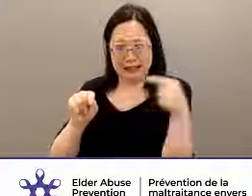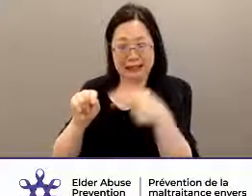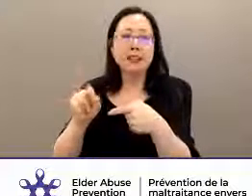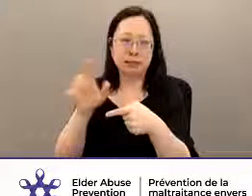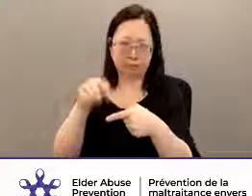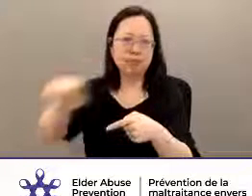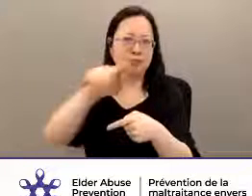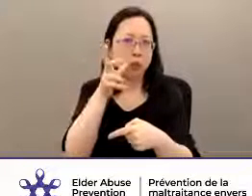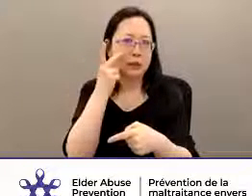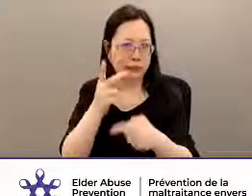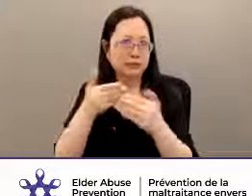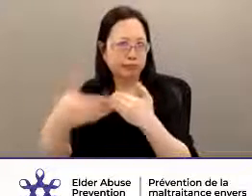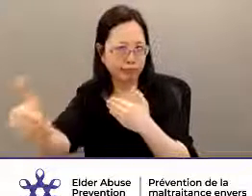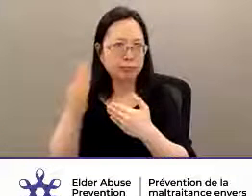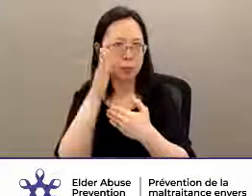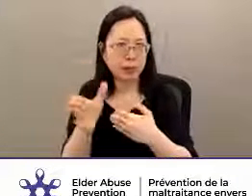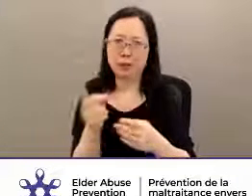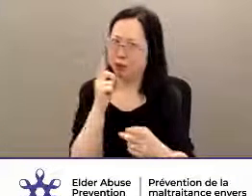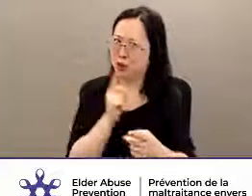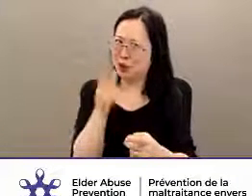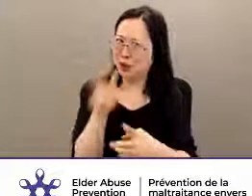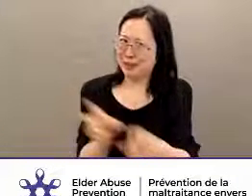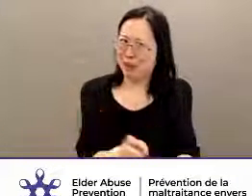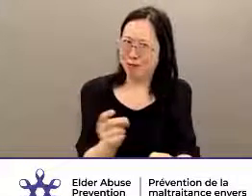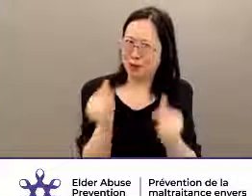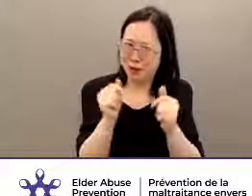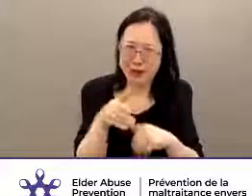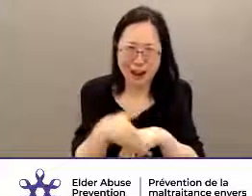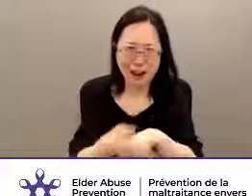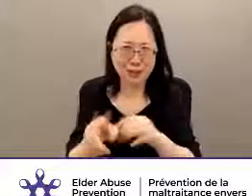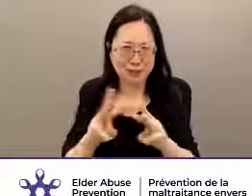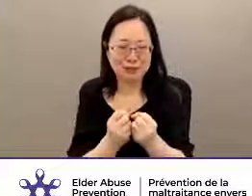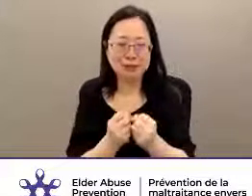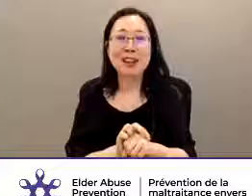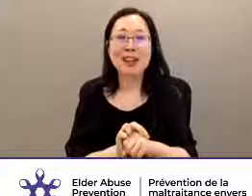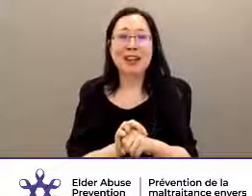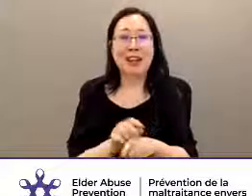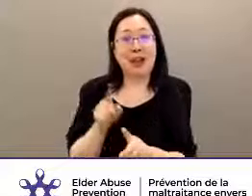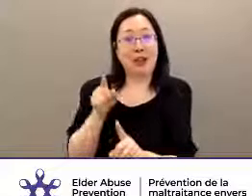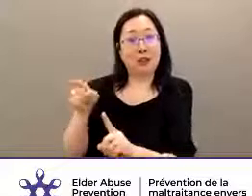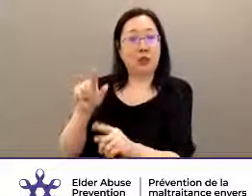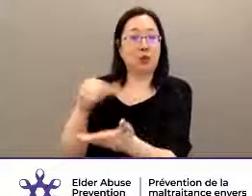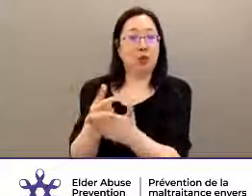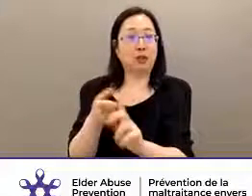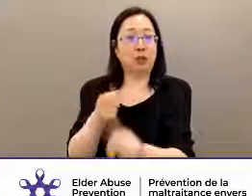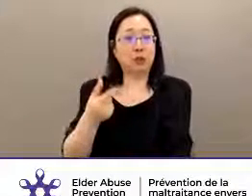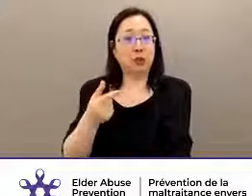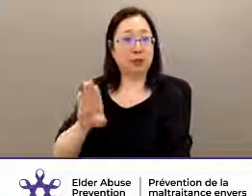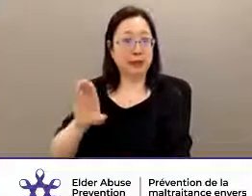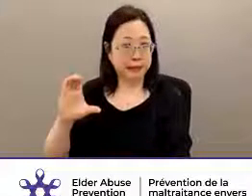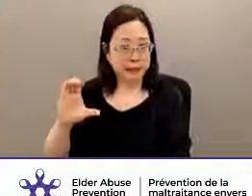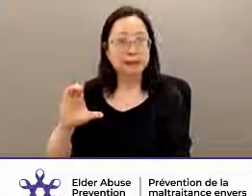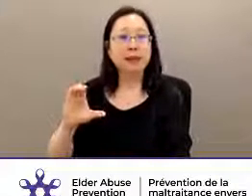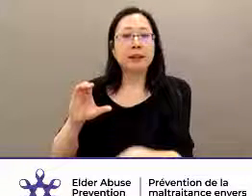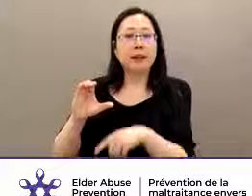this presentation, you'll be downloading it right away. And she's a graduate from George Brown College in Activation,